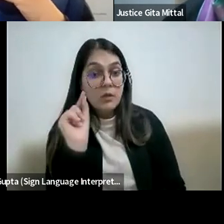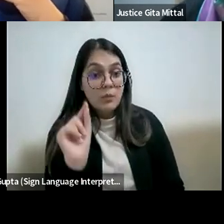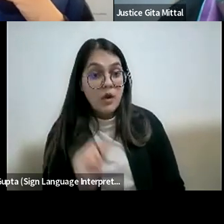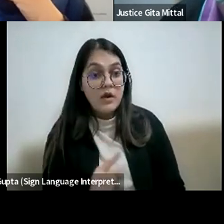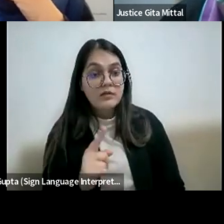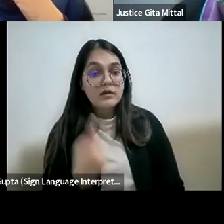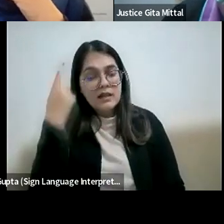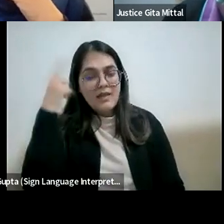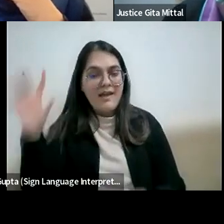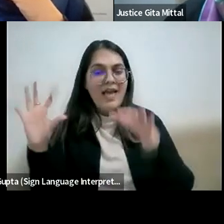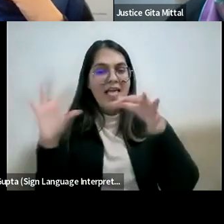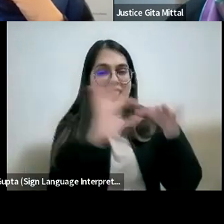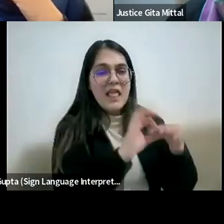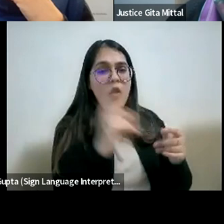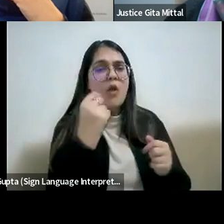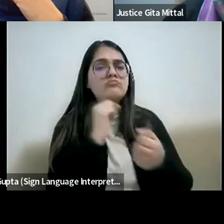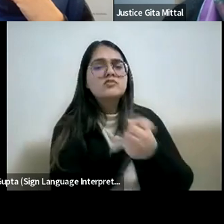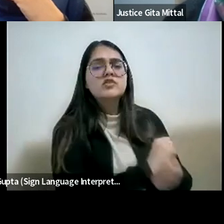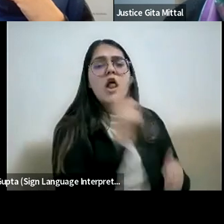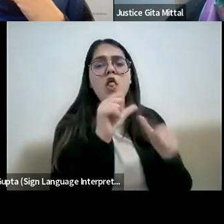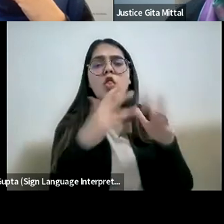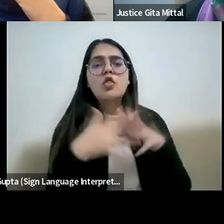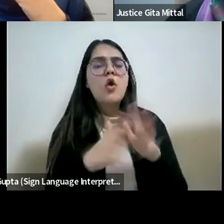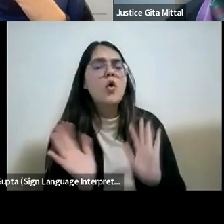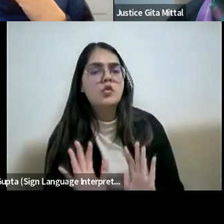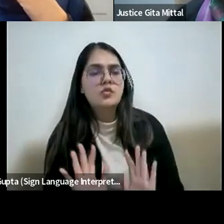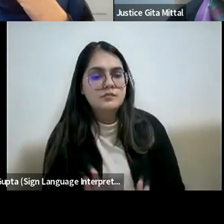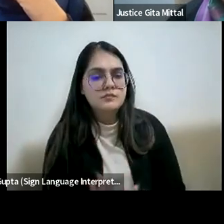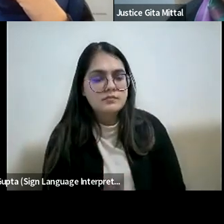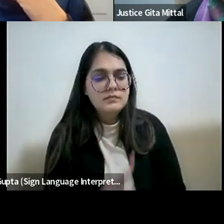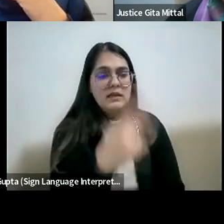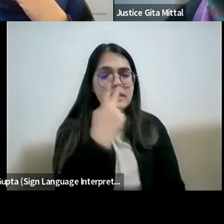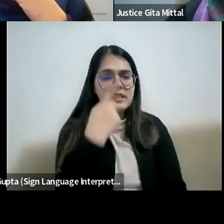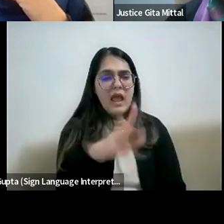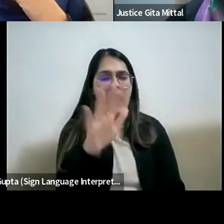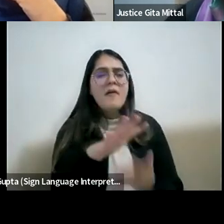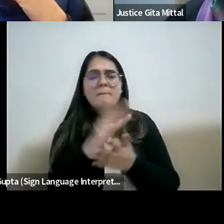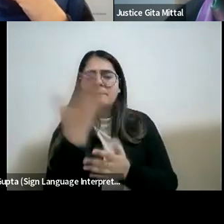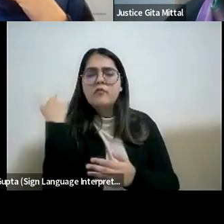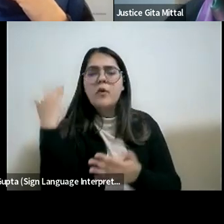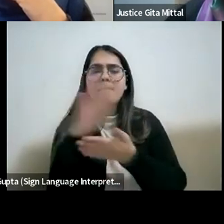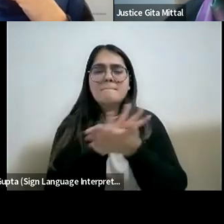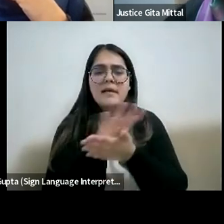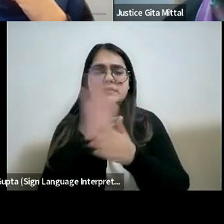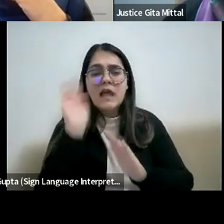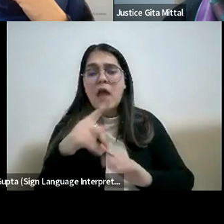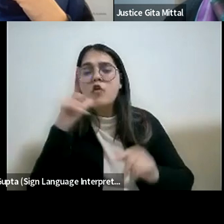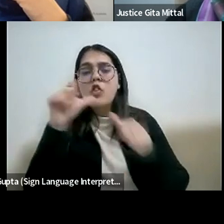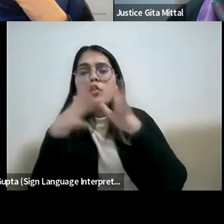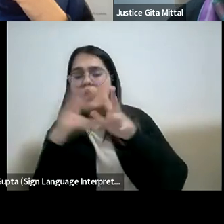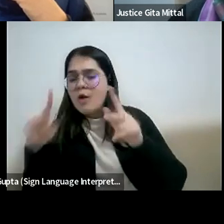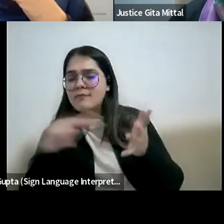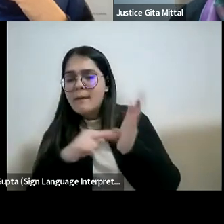is not only in the criminal law. Alok, I have gone into the basics of, say, the building bylaws. If you